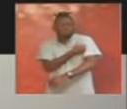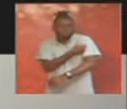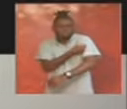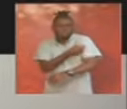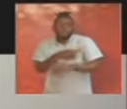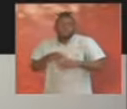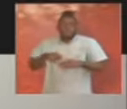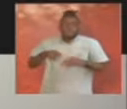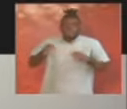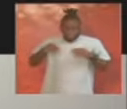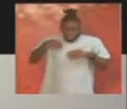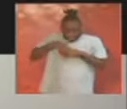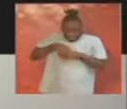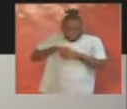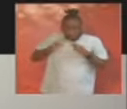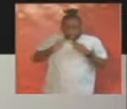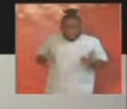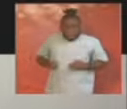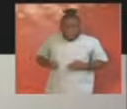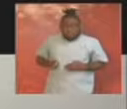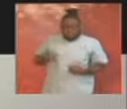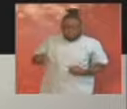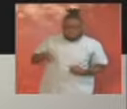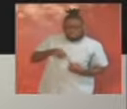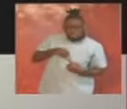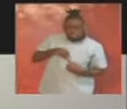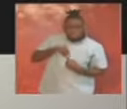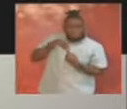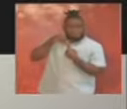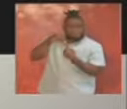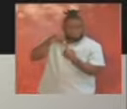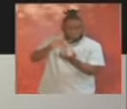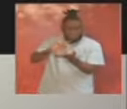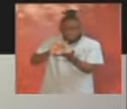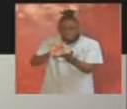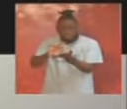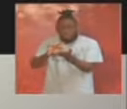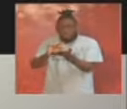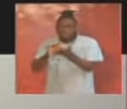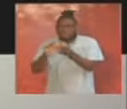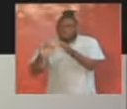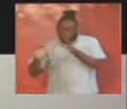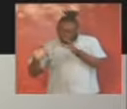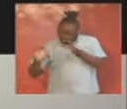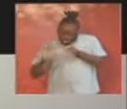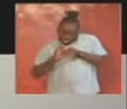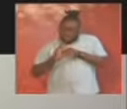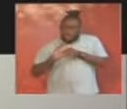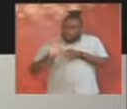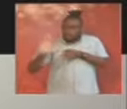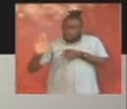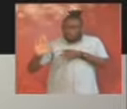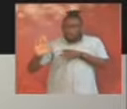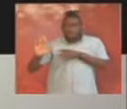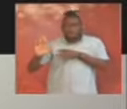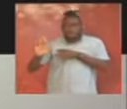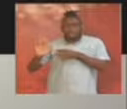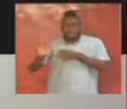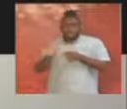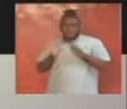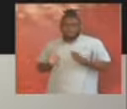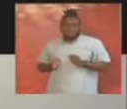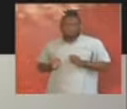attachment on the virus that allows it to stick to your cells and allow the virus to enter into your body. So your